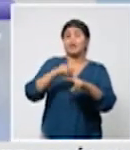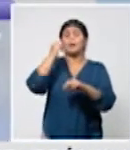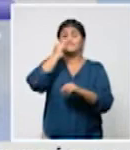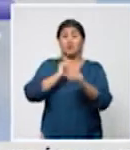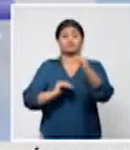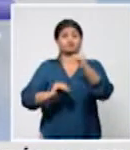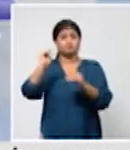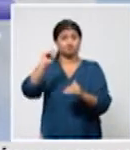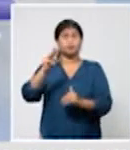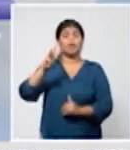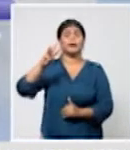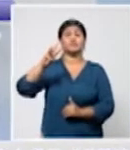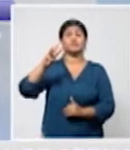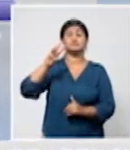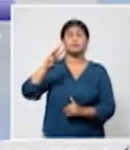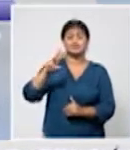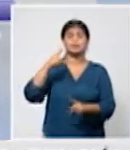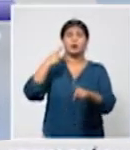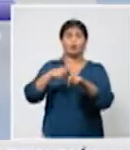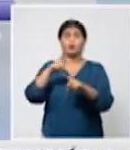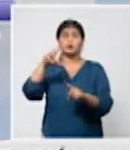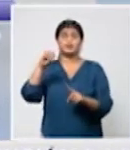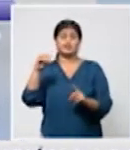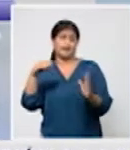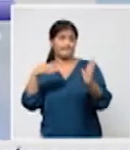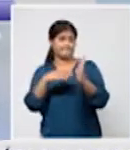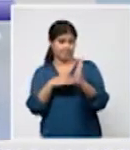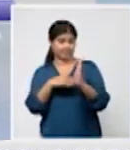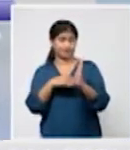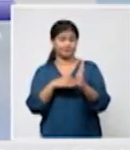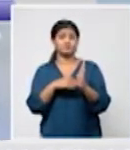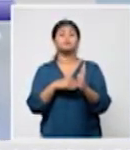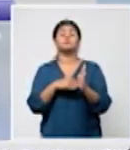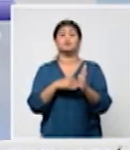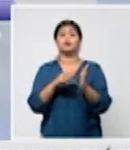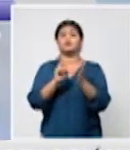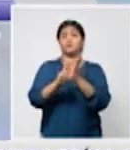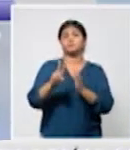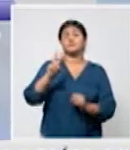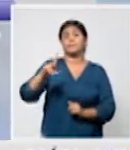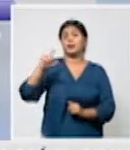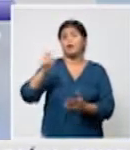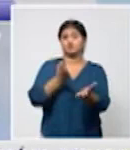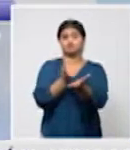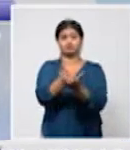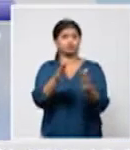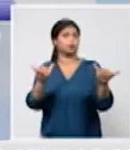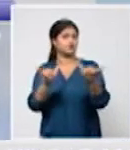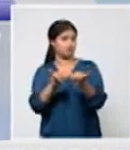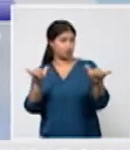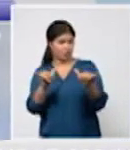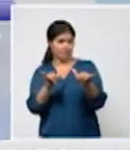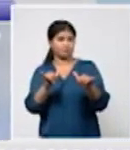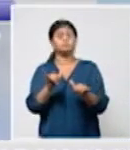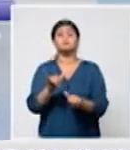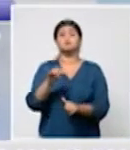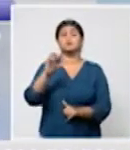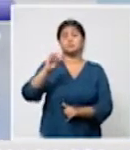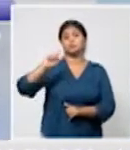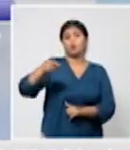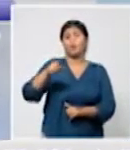days, standing at 12.24, higher than yesterday's. Villa Clara's rate